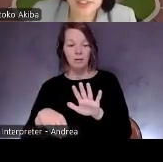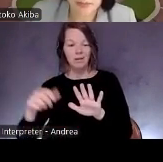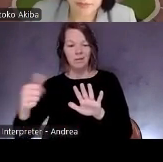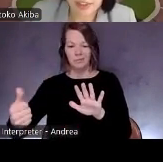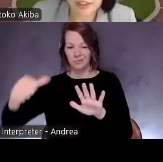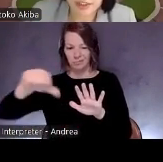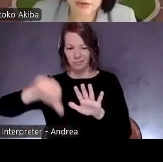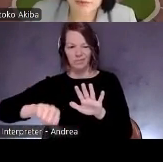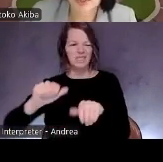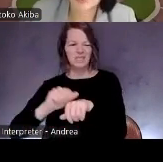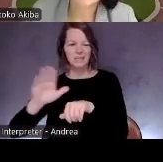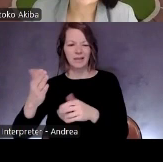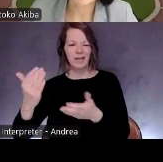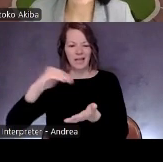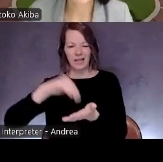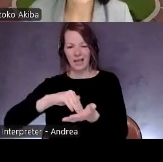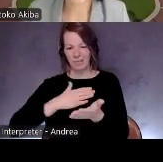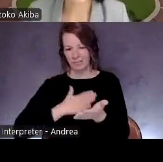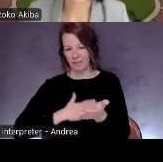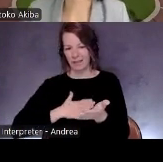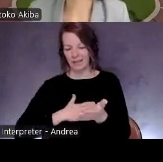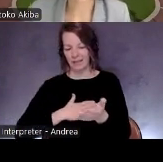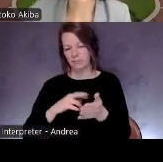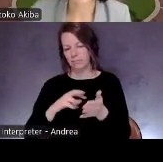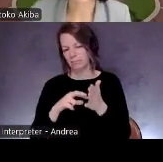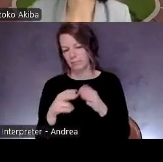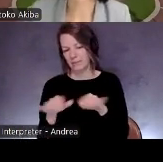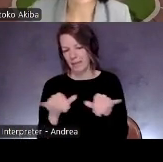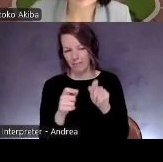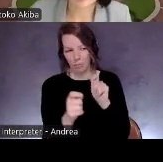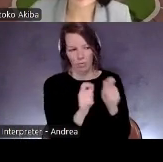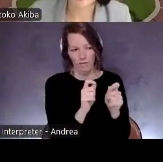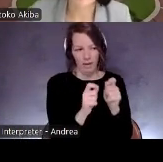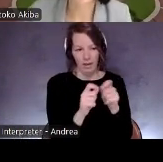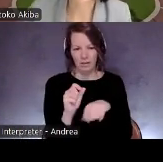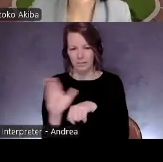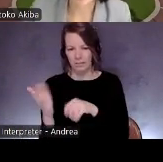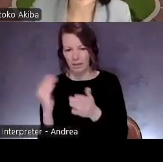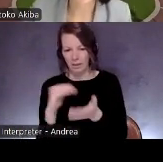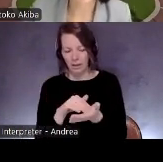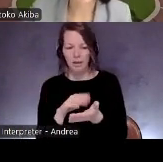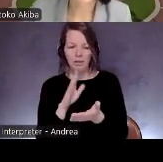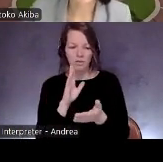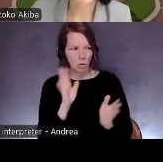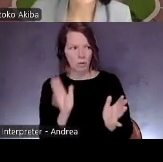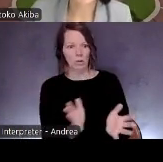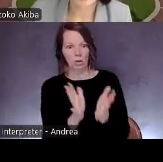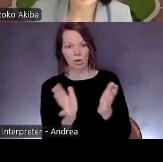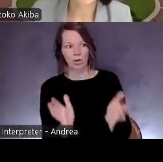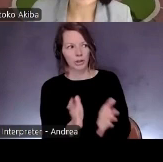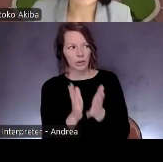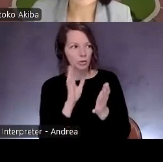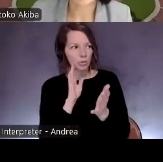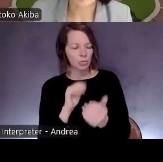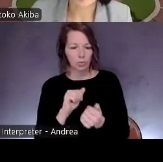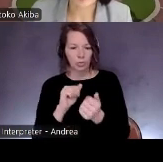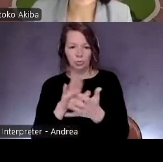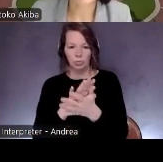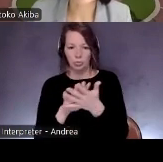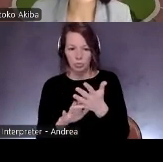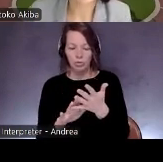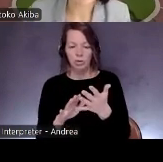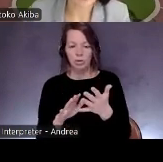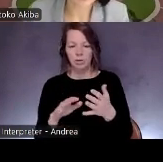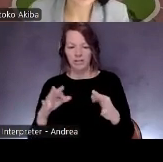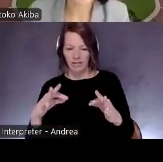and resubmit decision, which is basically the same as revise and resubmit. So they are encouraged to address the reviewer's comment